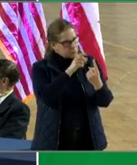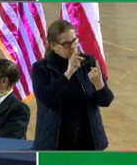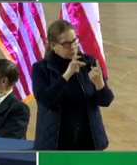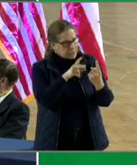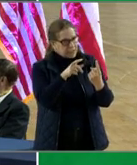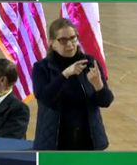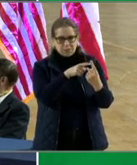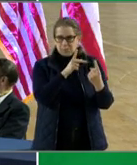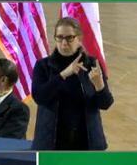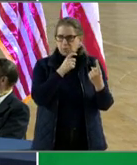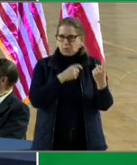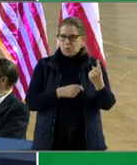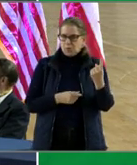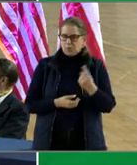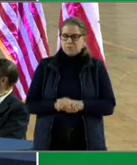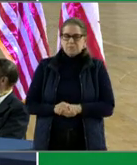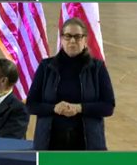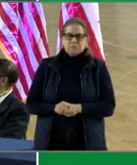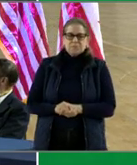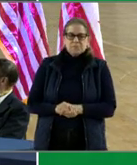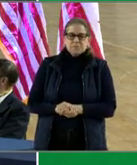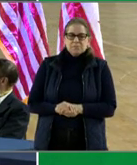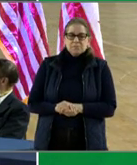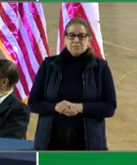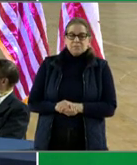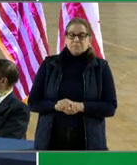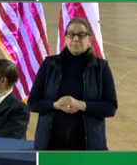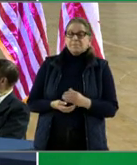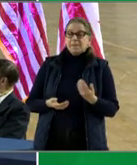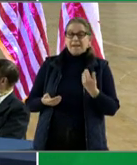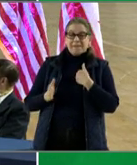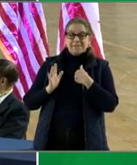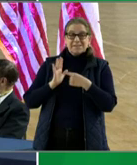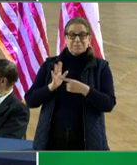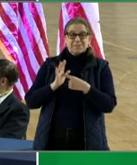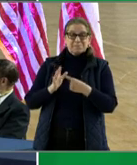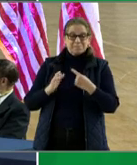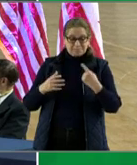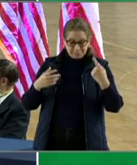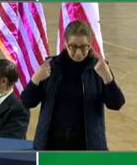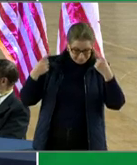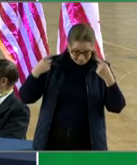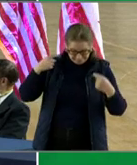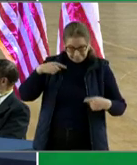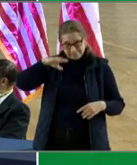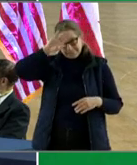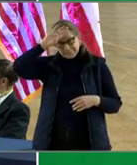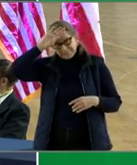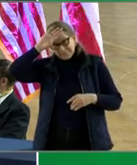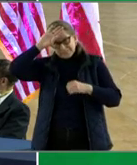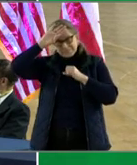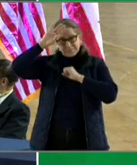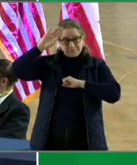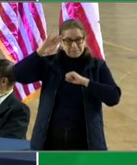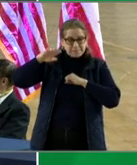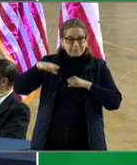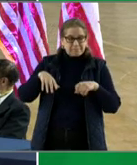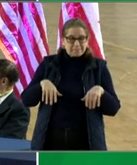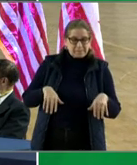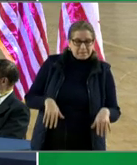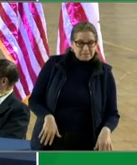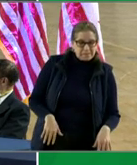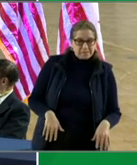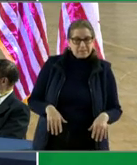the physical symptoms are certainly one aspect of this crisis, but a lot of people are feeling stress,